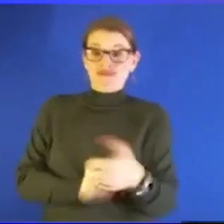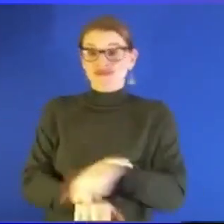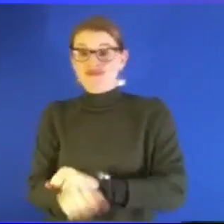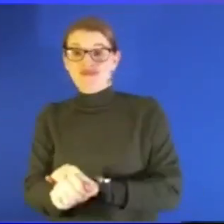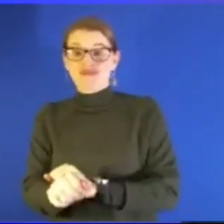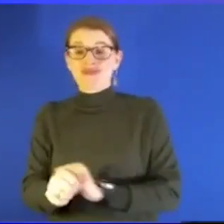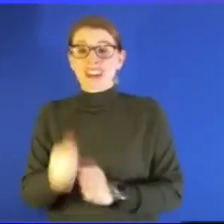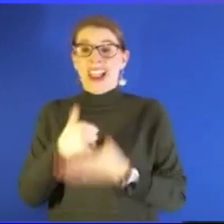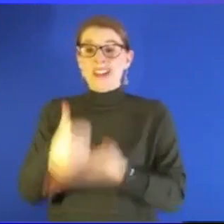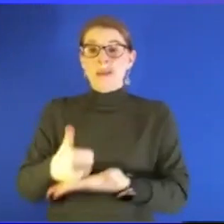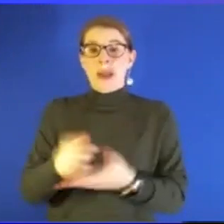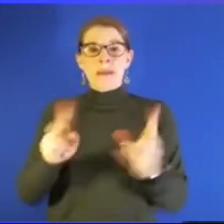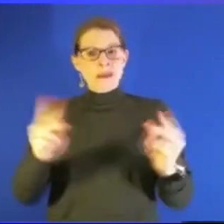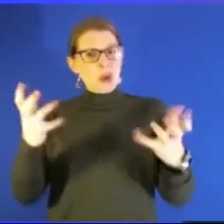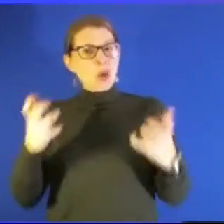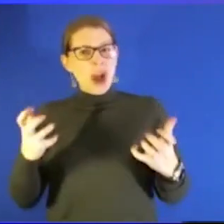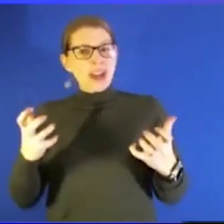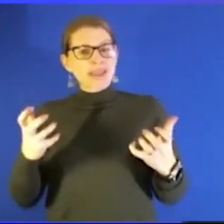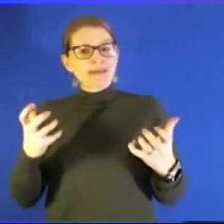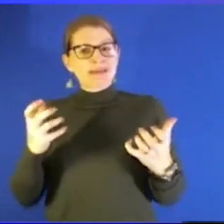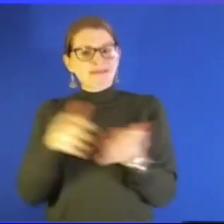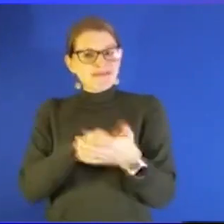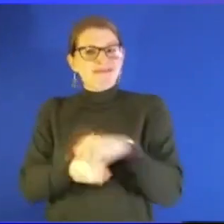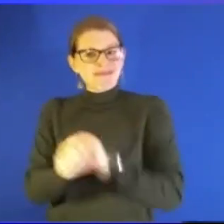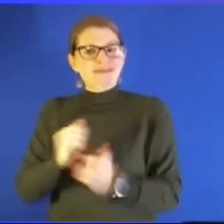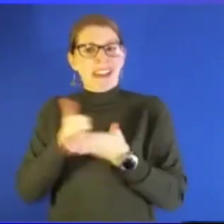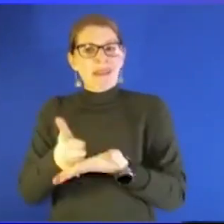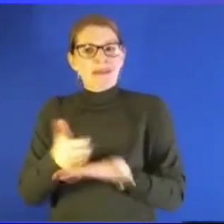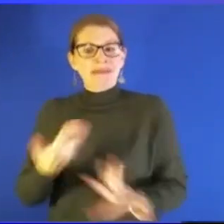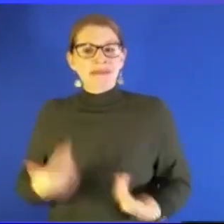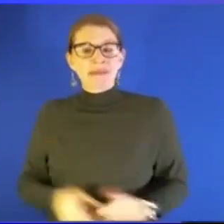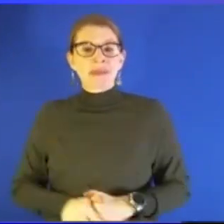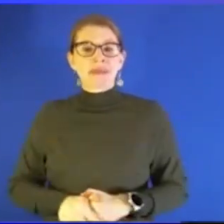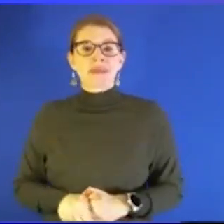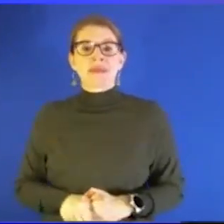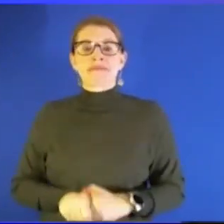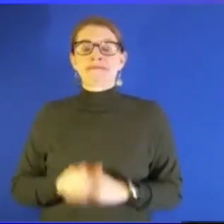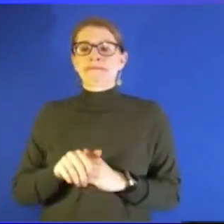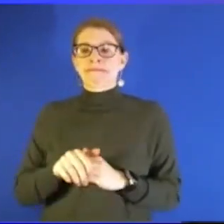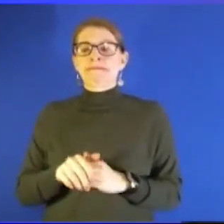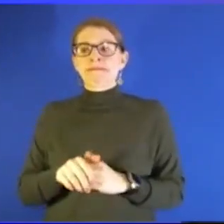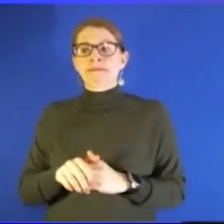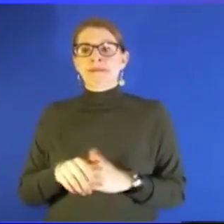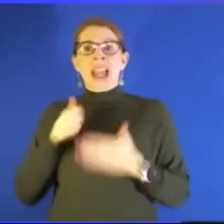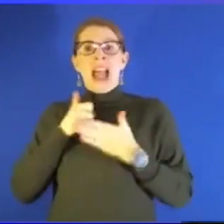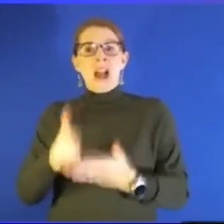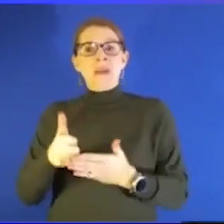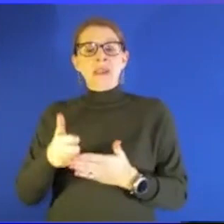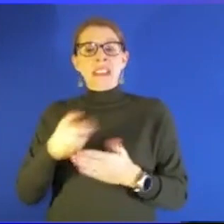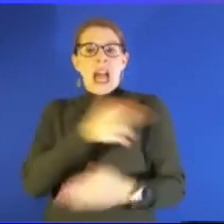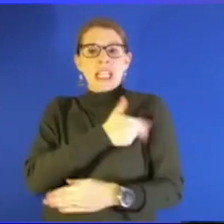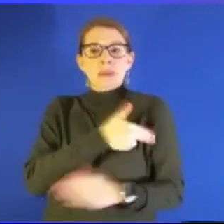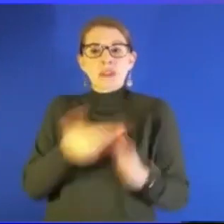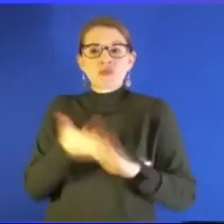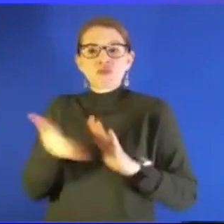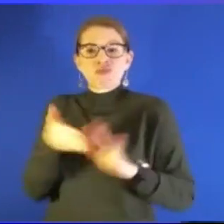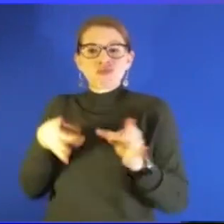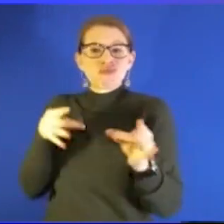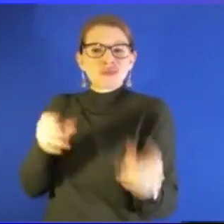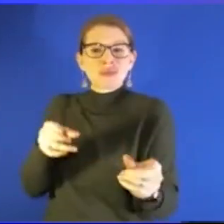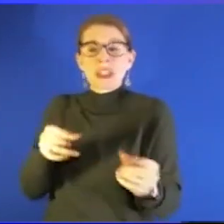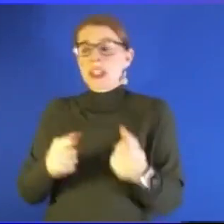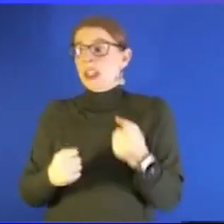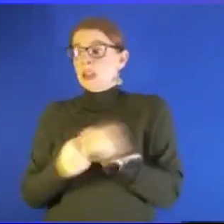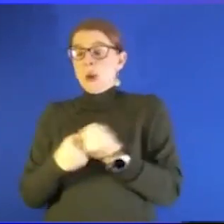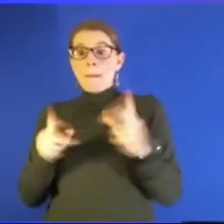all ways that they can, and it makes a difference. It just makes that operation happen that much more smoothly to support those that are providing care